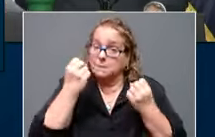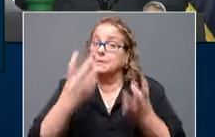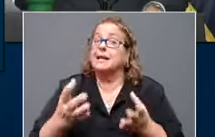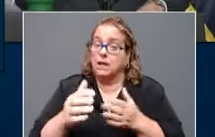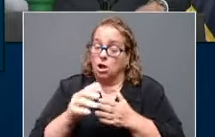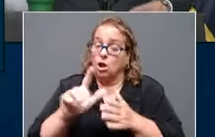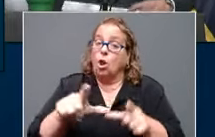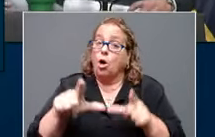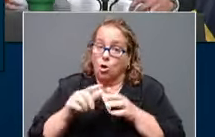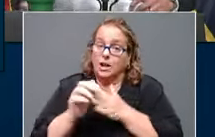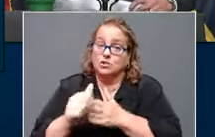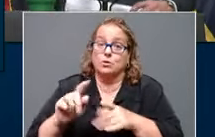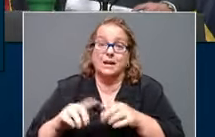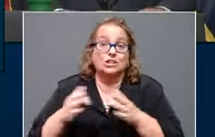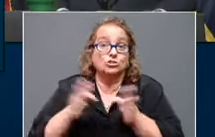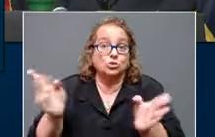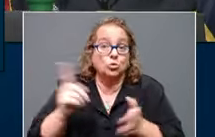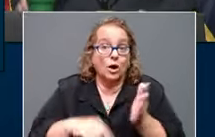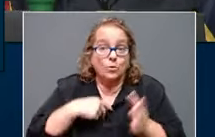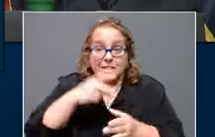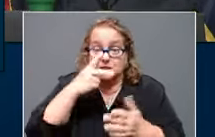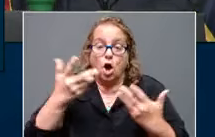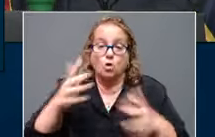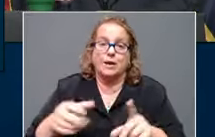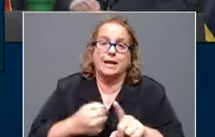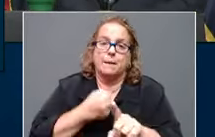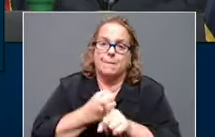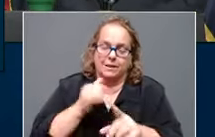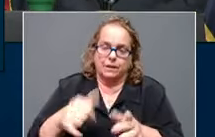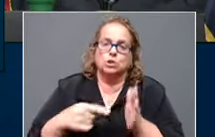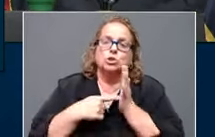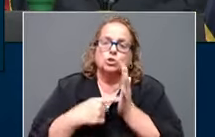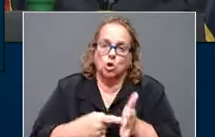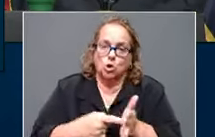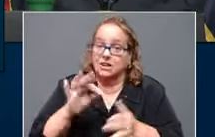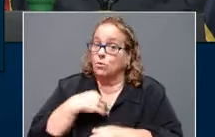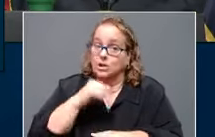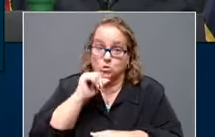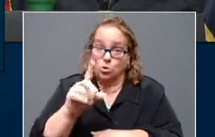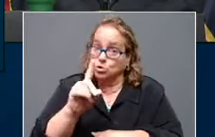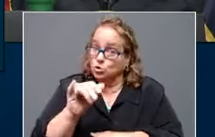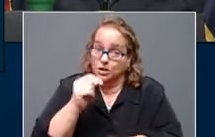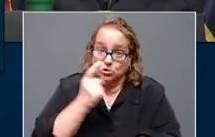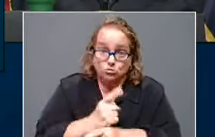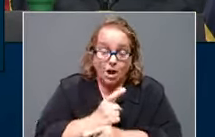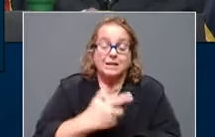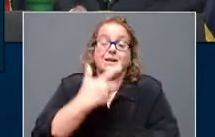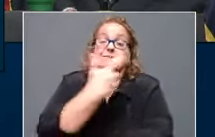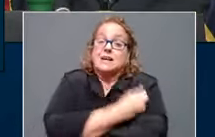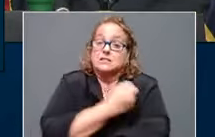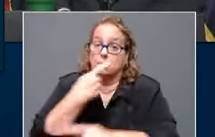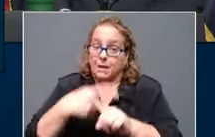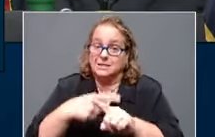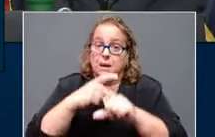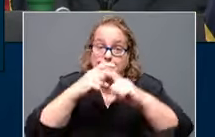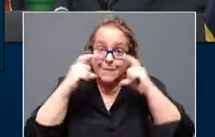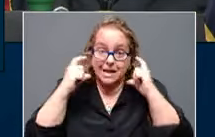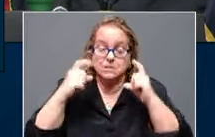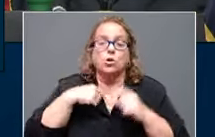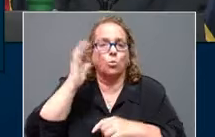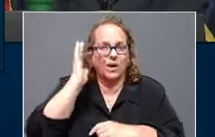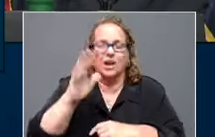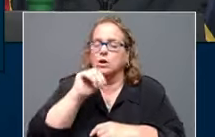need. And let's get a very specific example. And I appreciate